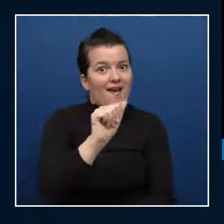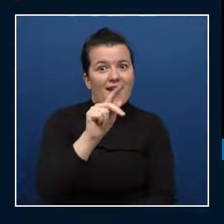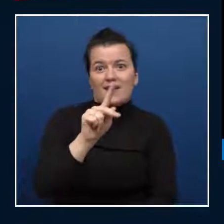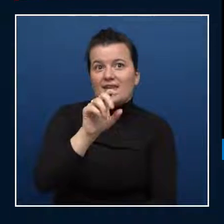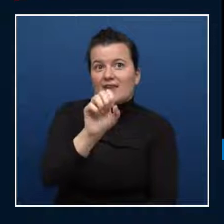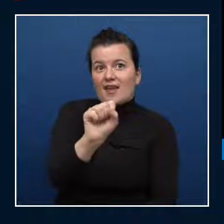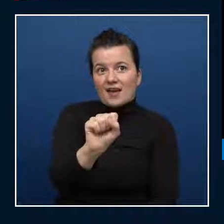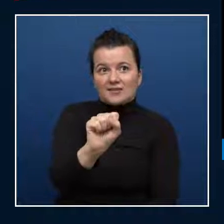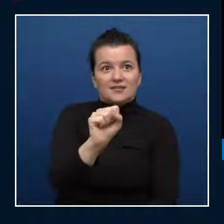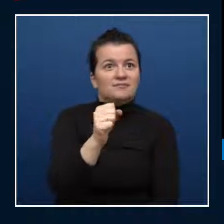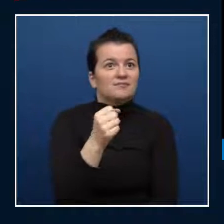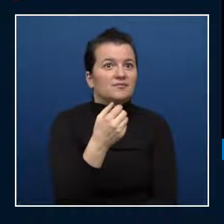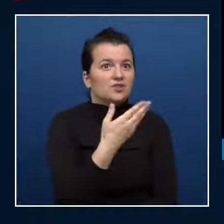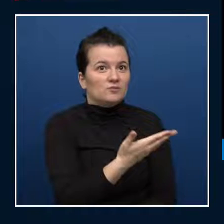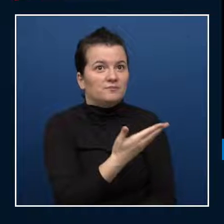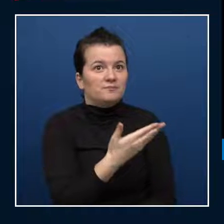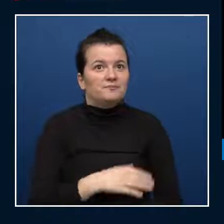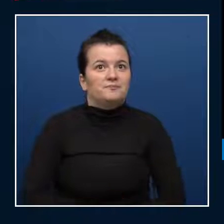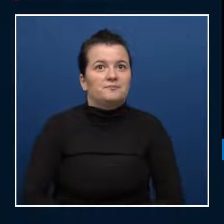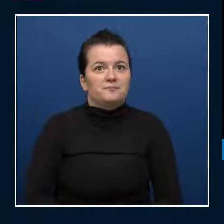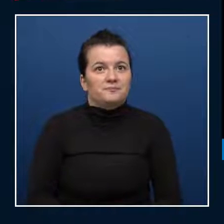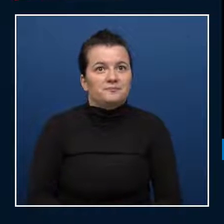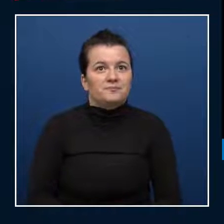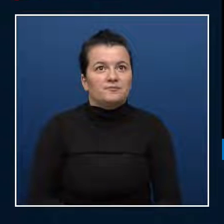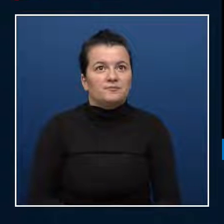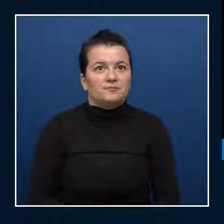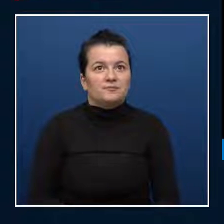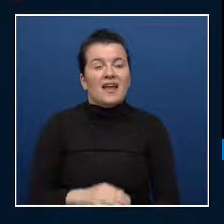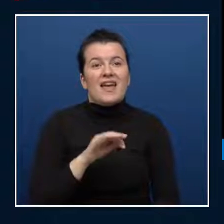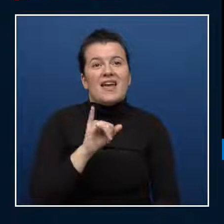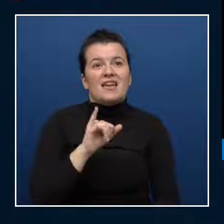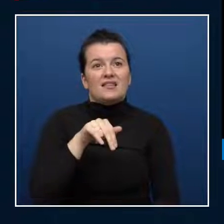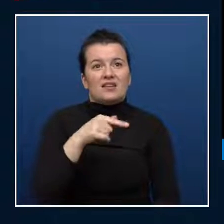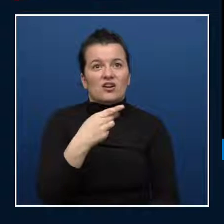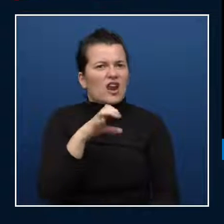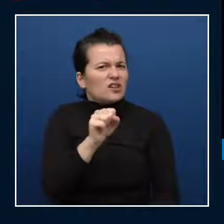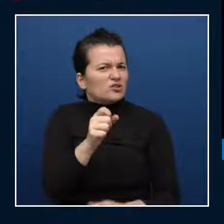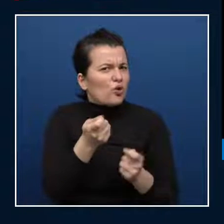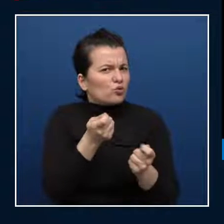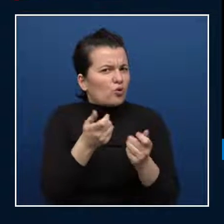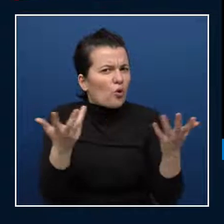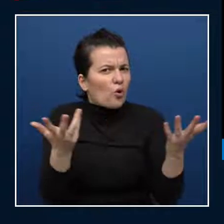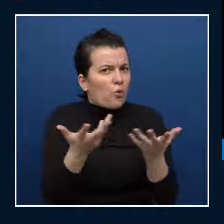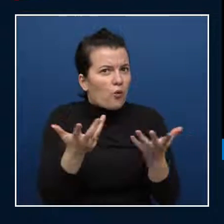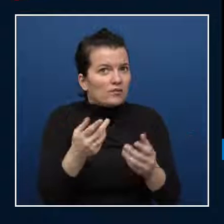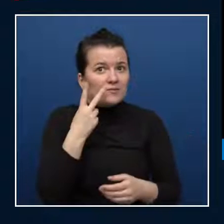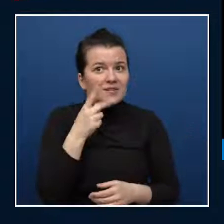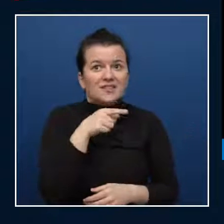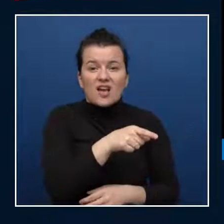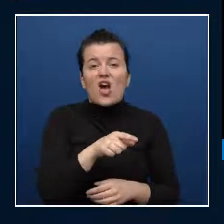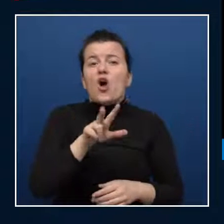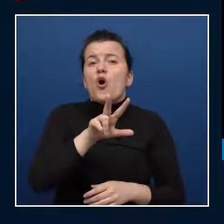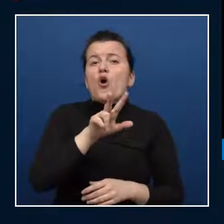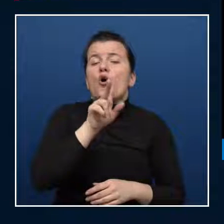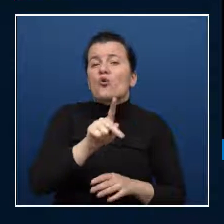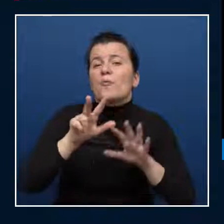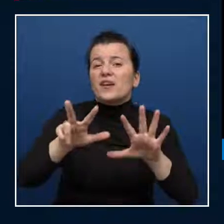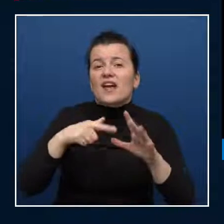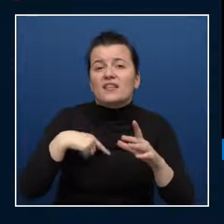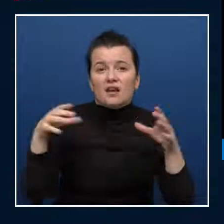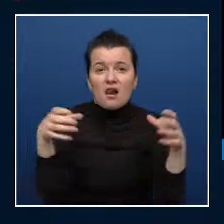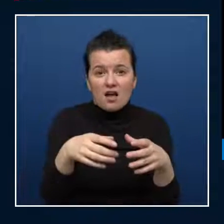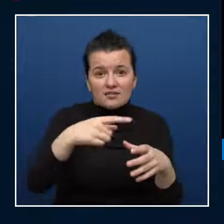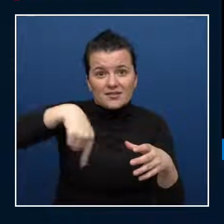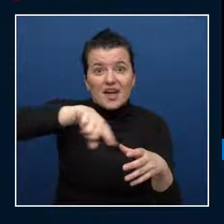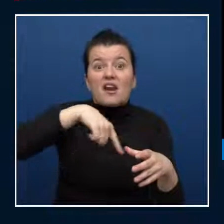controller. So the Application Gateway ingress controller will live as a pod within your Kubernetes cluster. And this saves a little